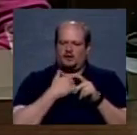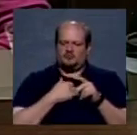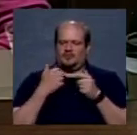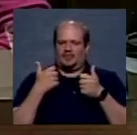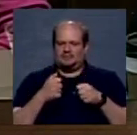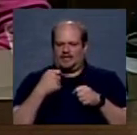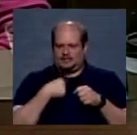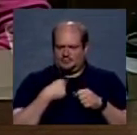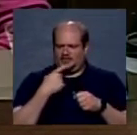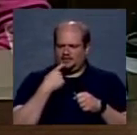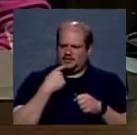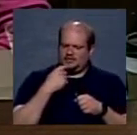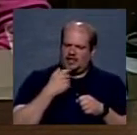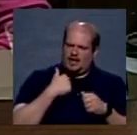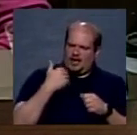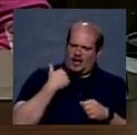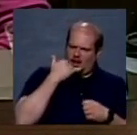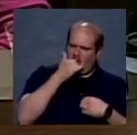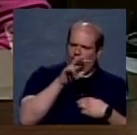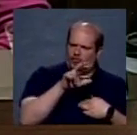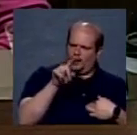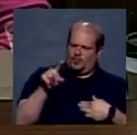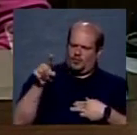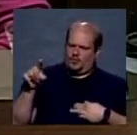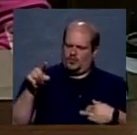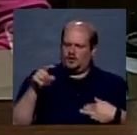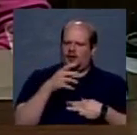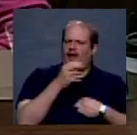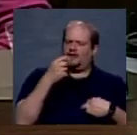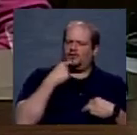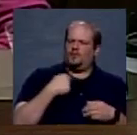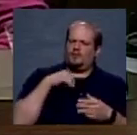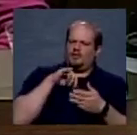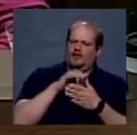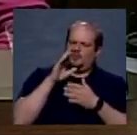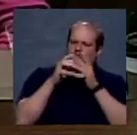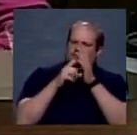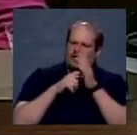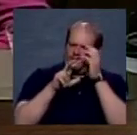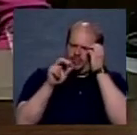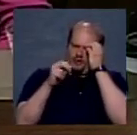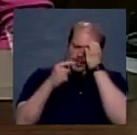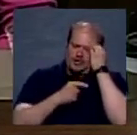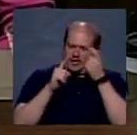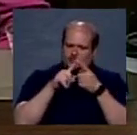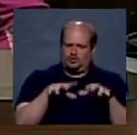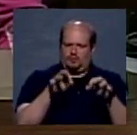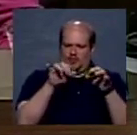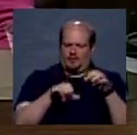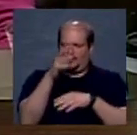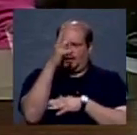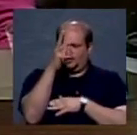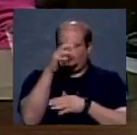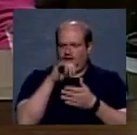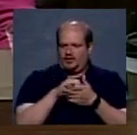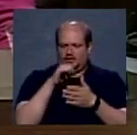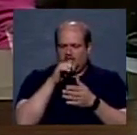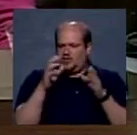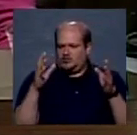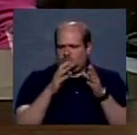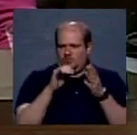text and says, hey, I called 311, and they said it's going to take 30 days to pick up this tree. And it's not a small,